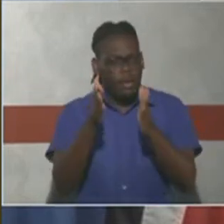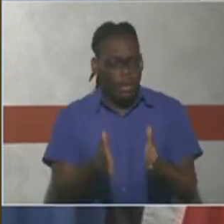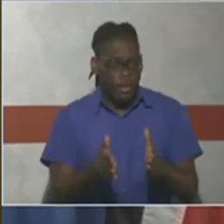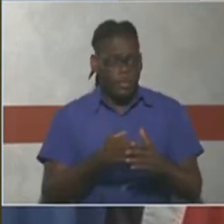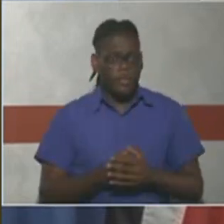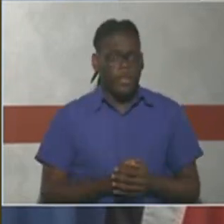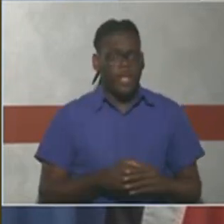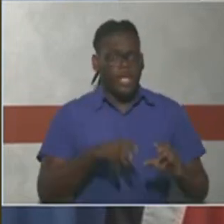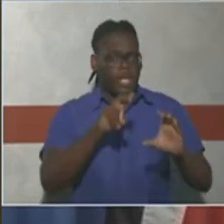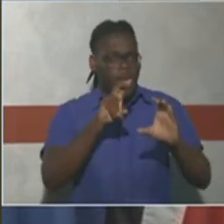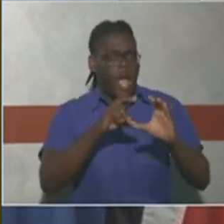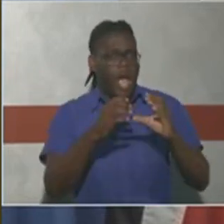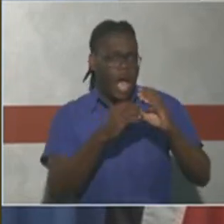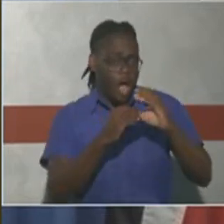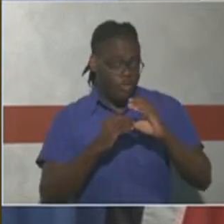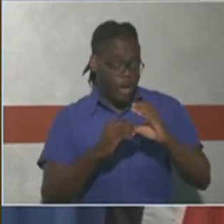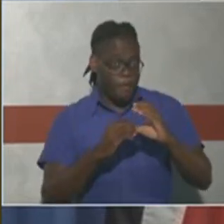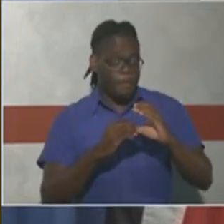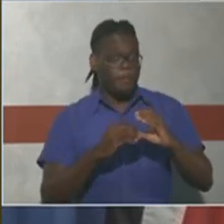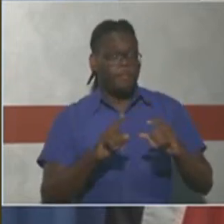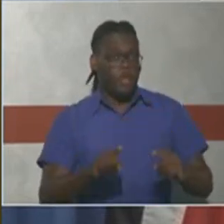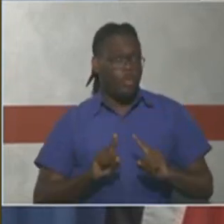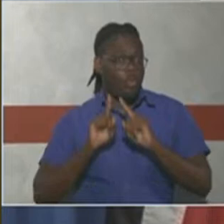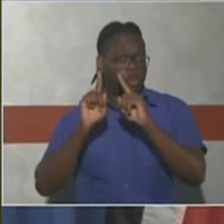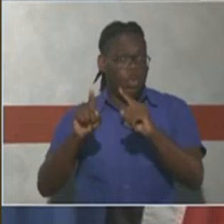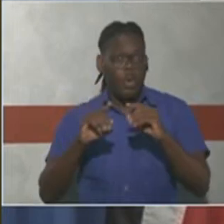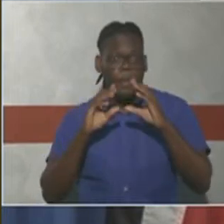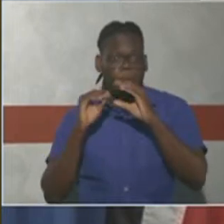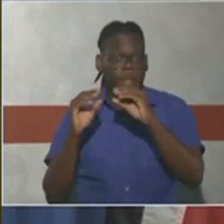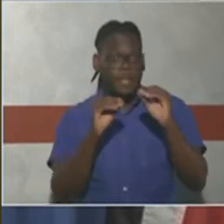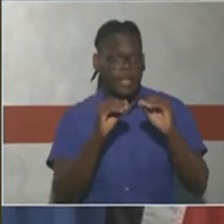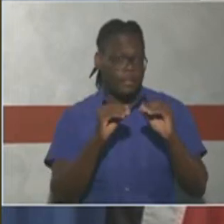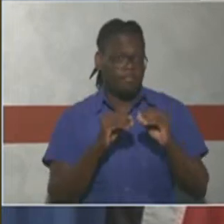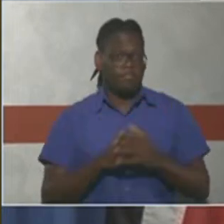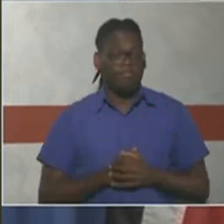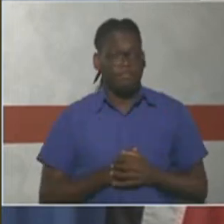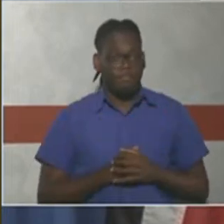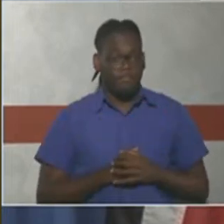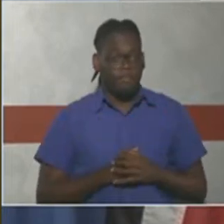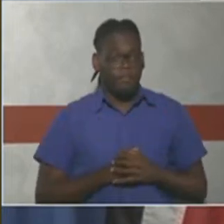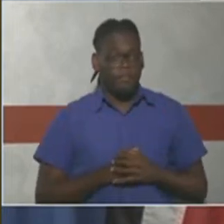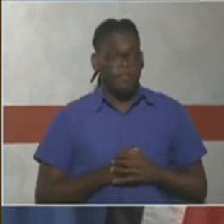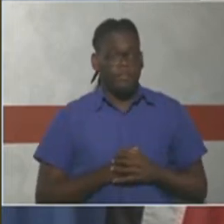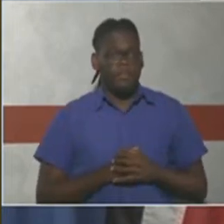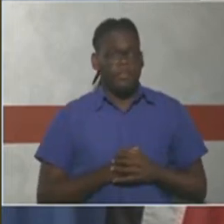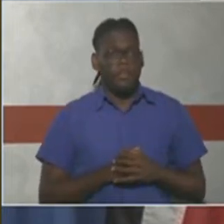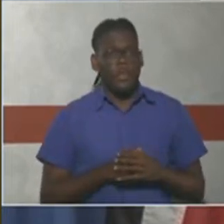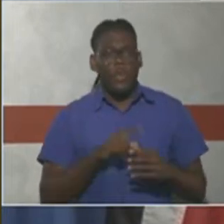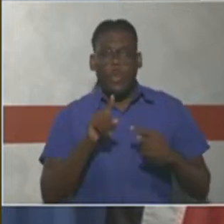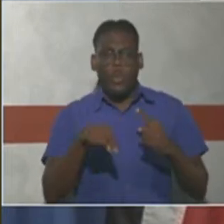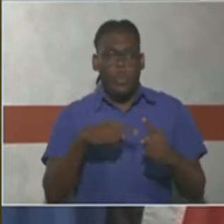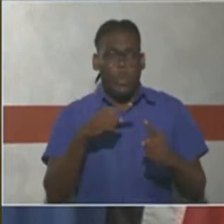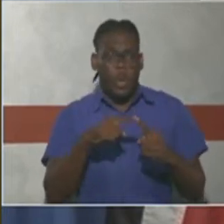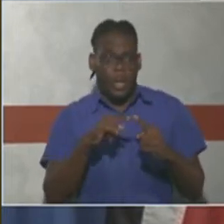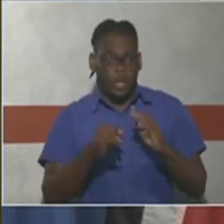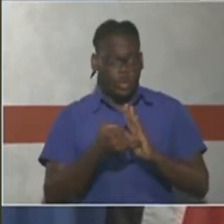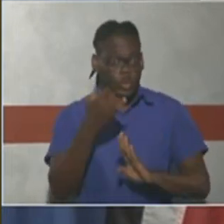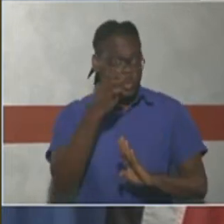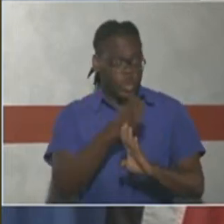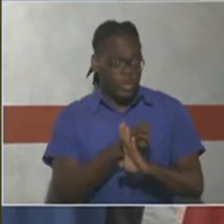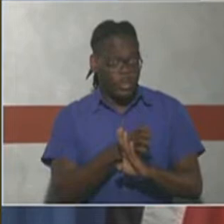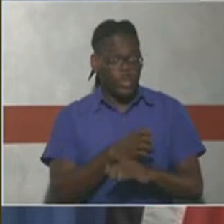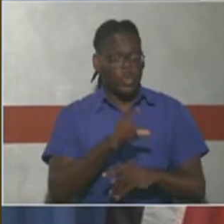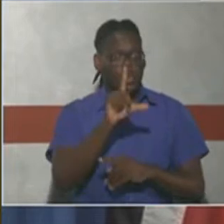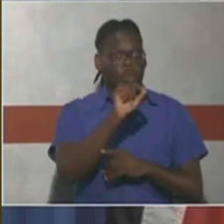Vice President Kamala Harris at the Summit of the Americas. That meeting took place in June 2022, where we spoke at great